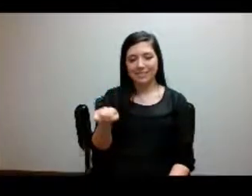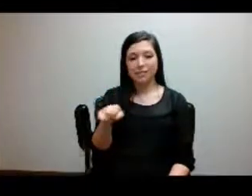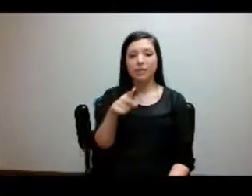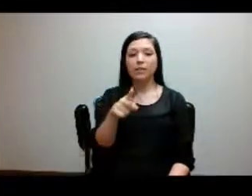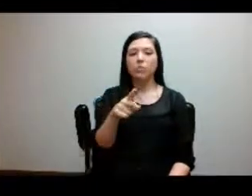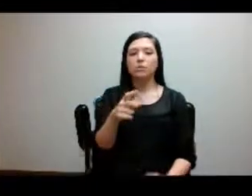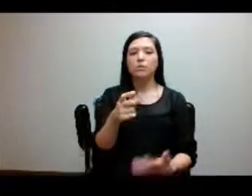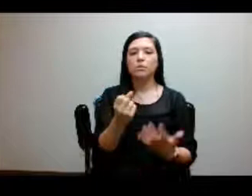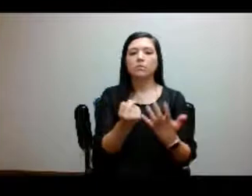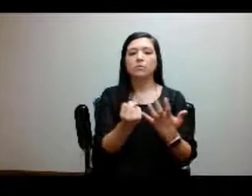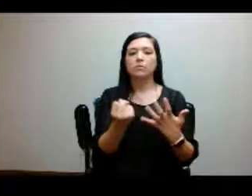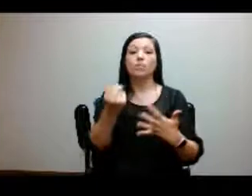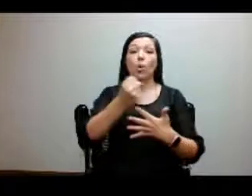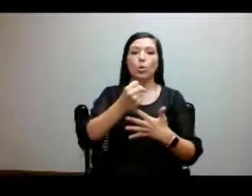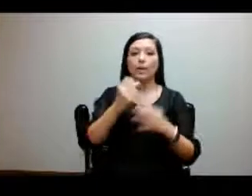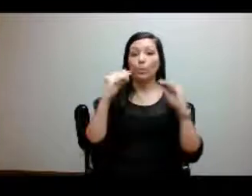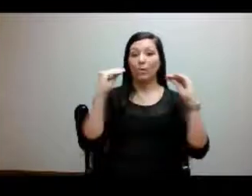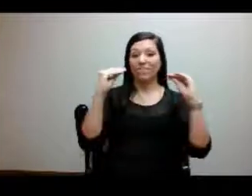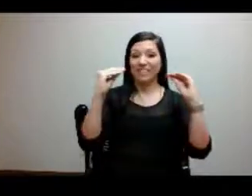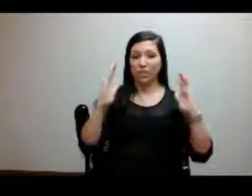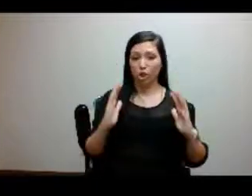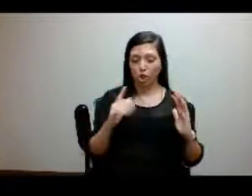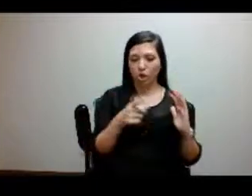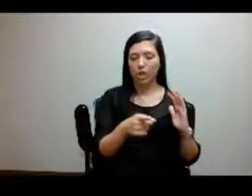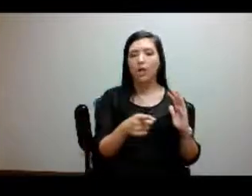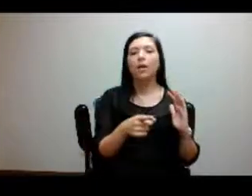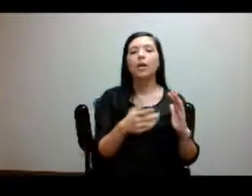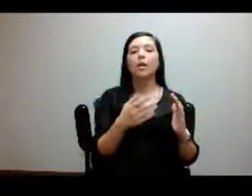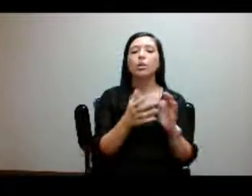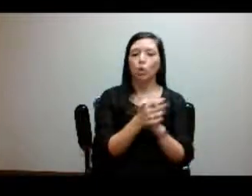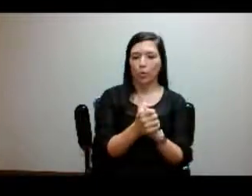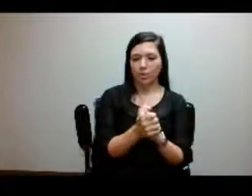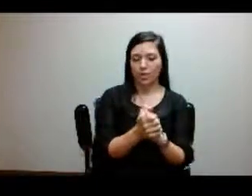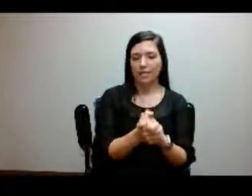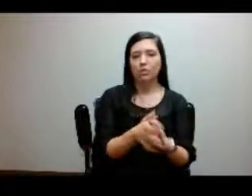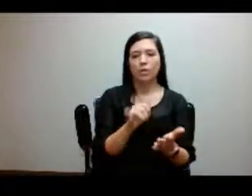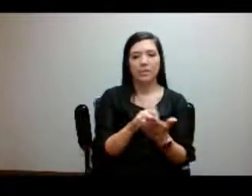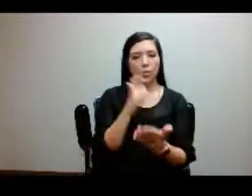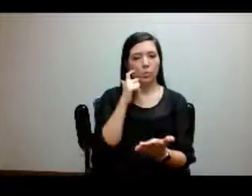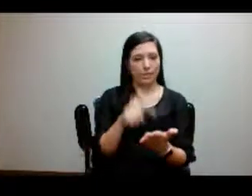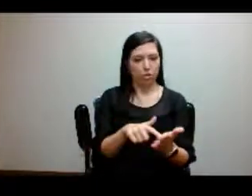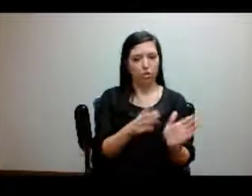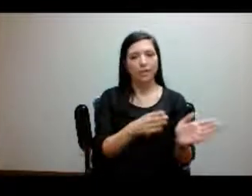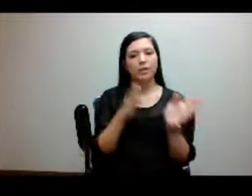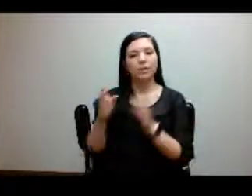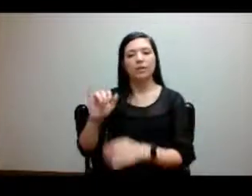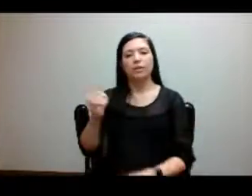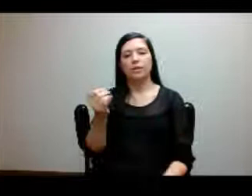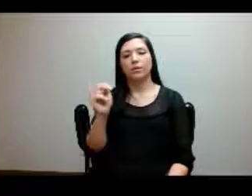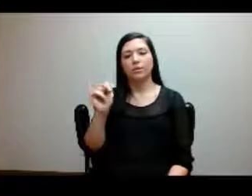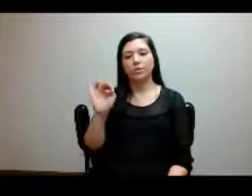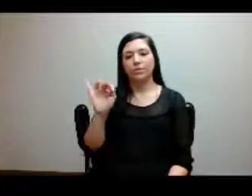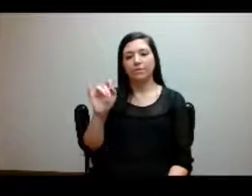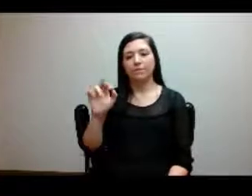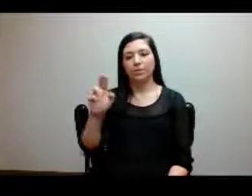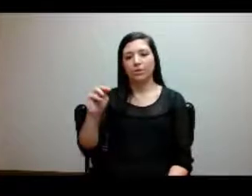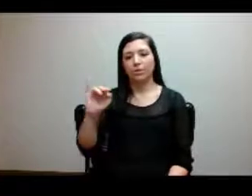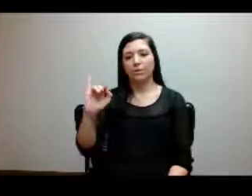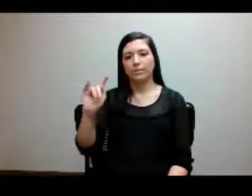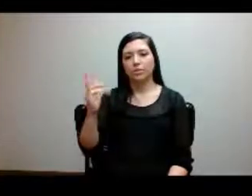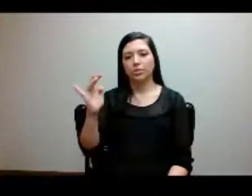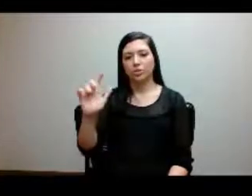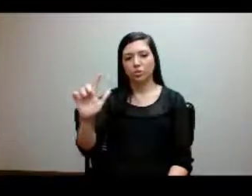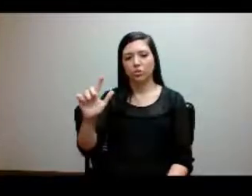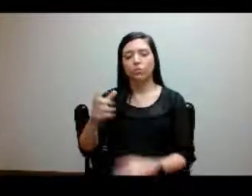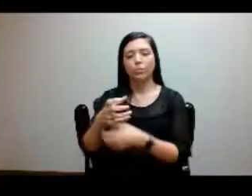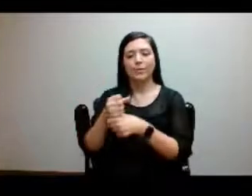promoted to professor. Congratulations, Angel, on that recognition. And Jennifer Mitchell received